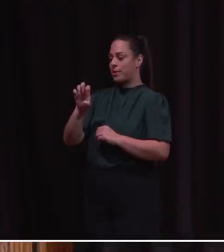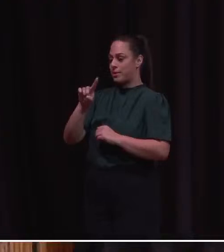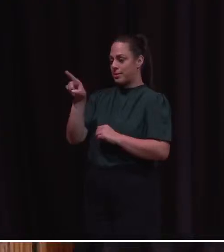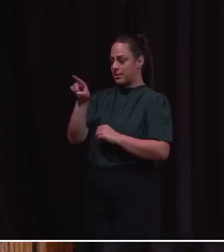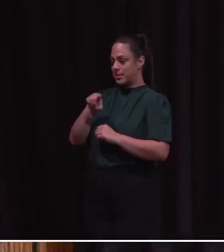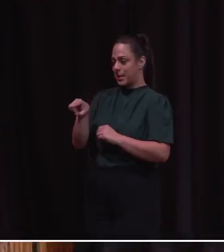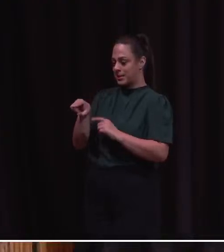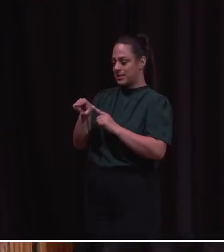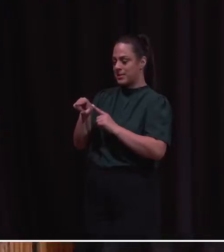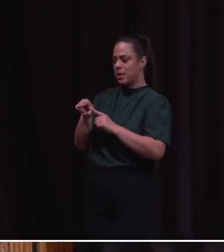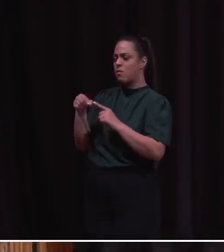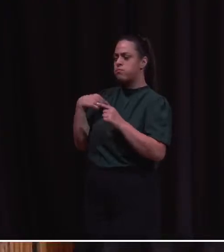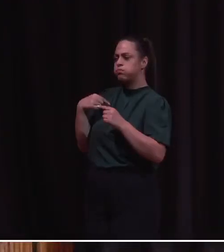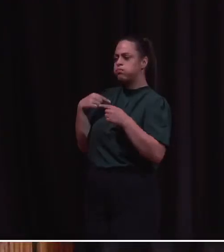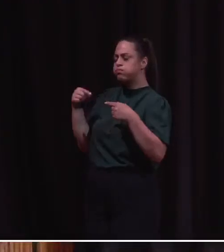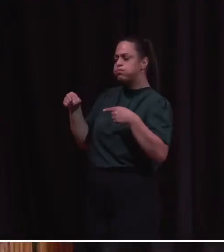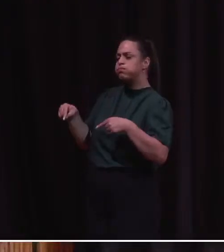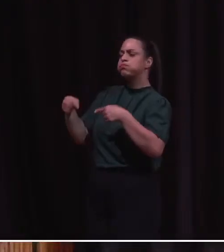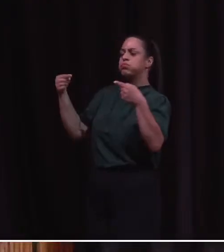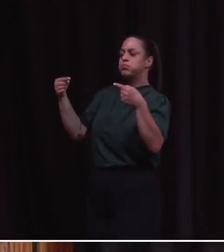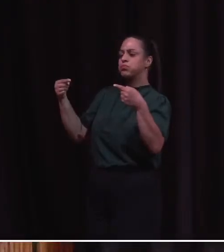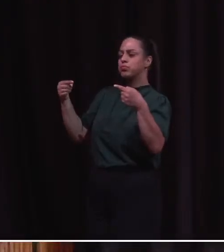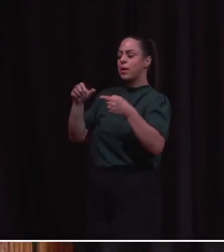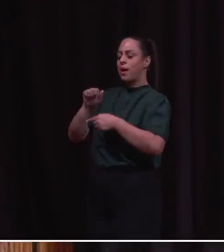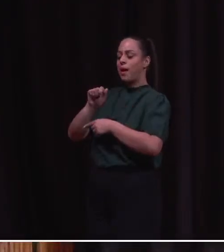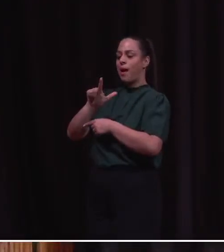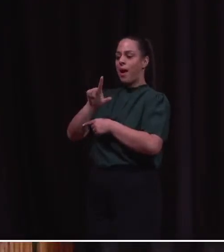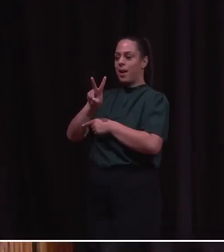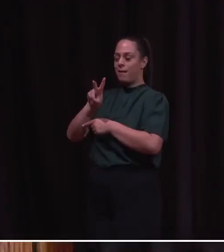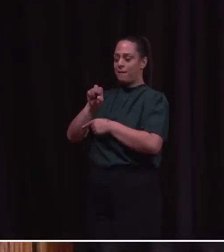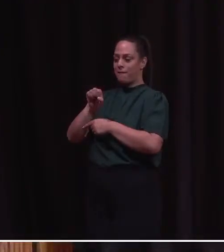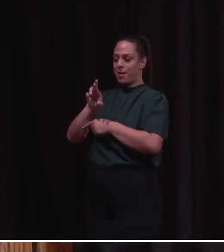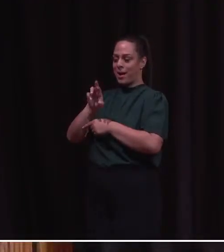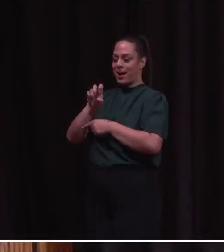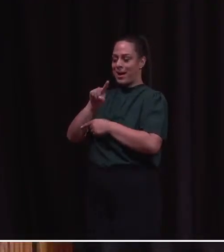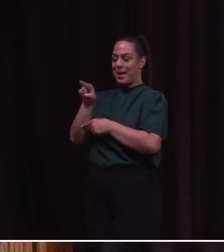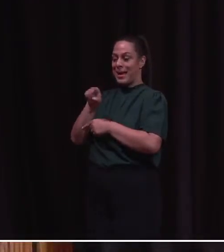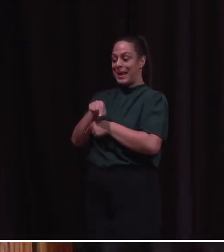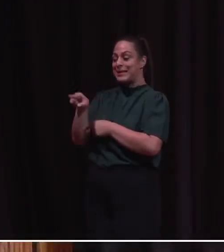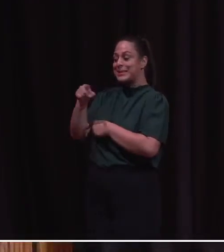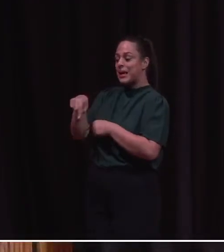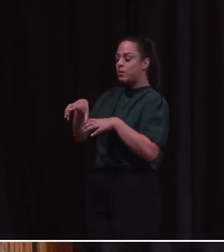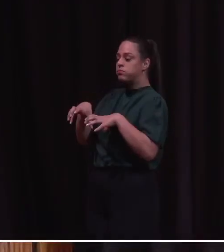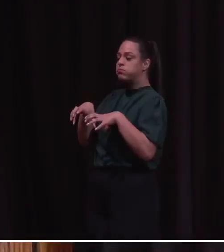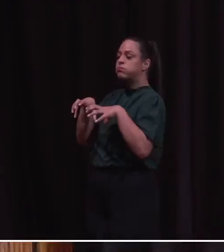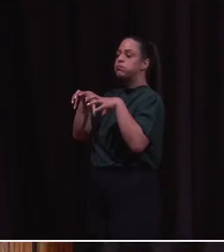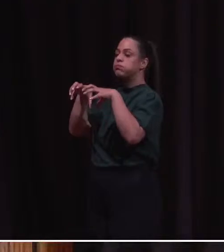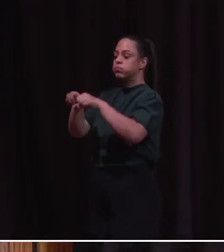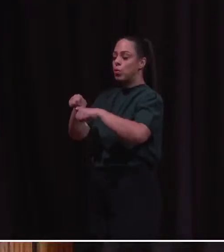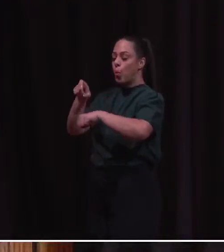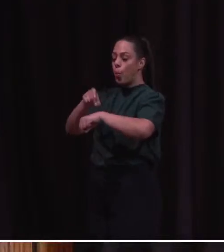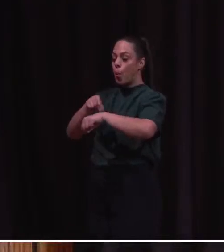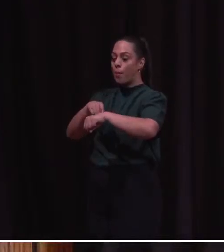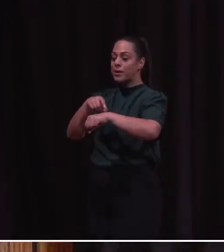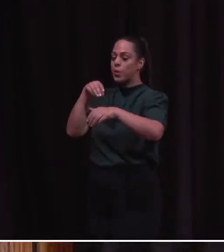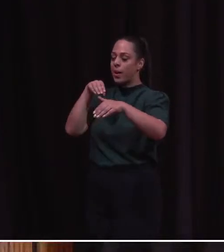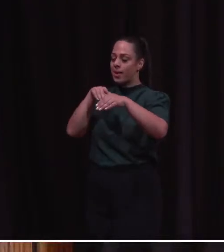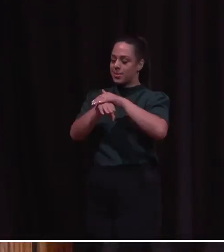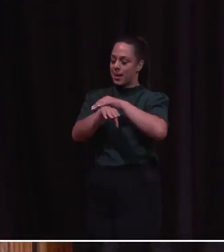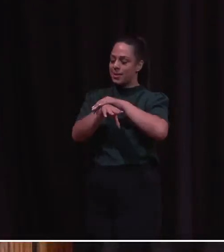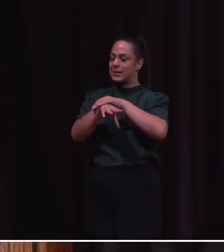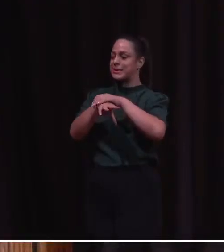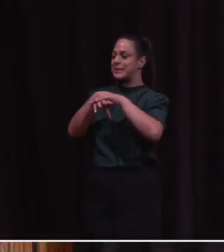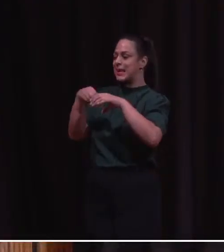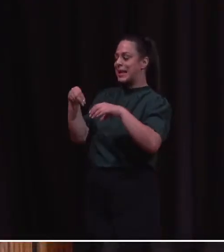of a feast. The Spaniards took up position at the exits and entrances so that none of the Aztecs